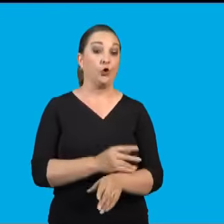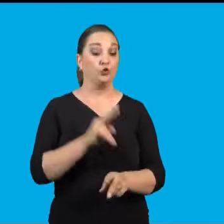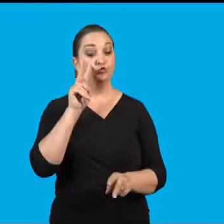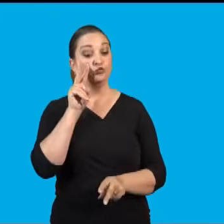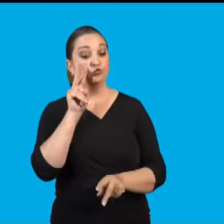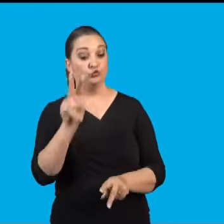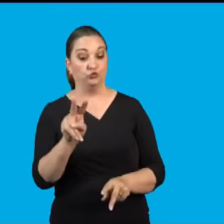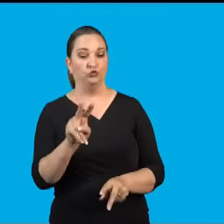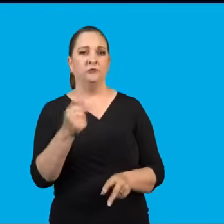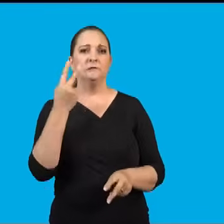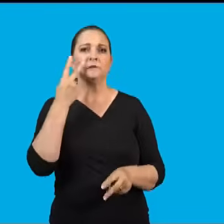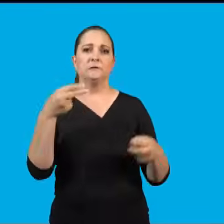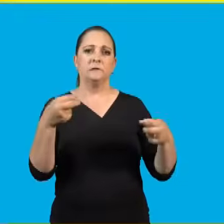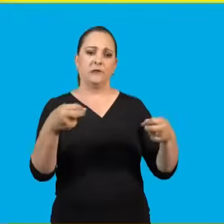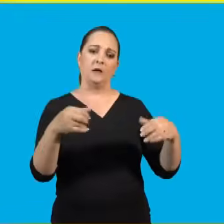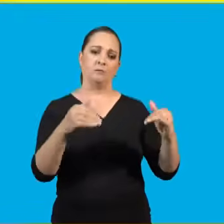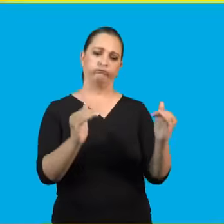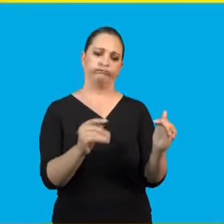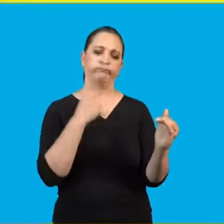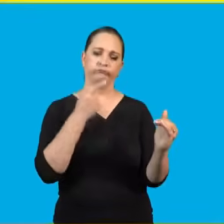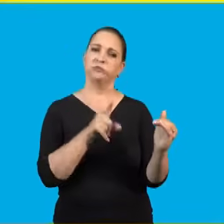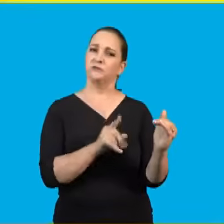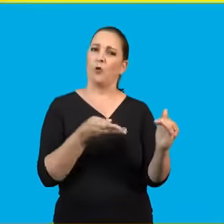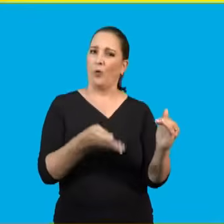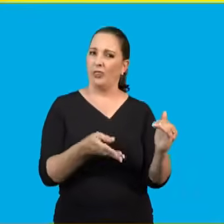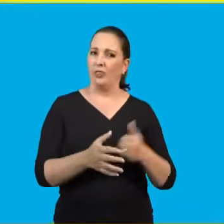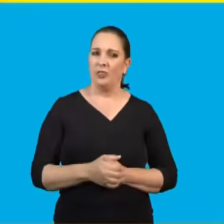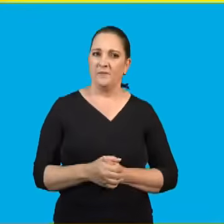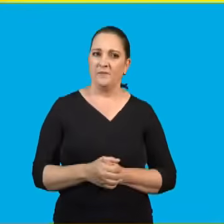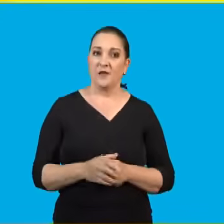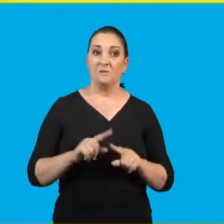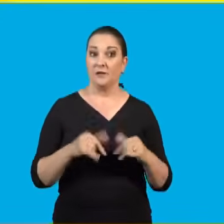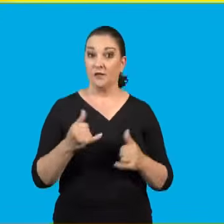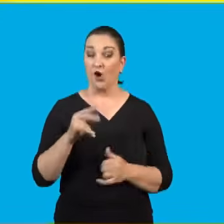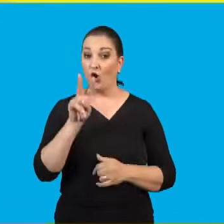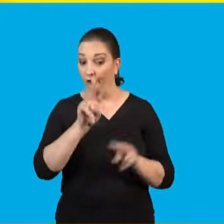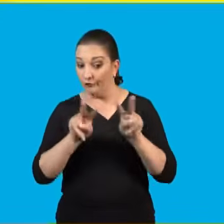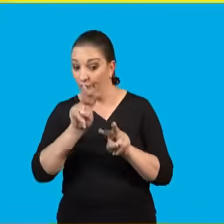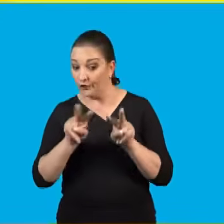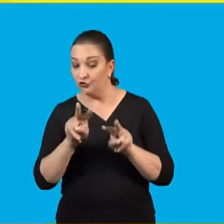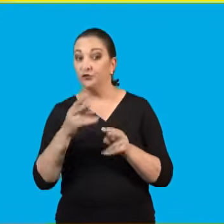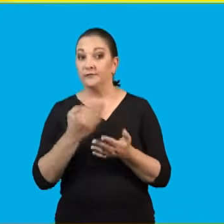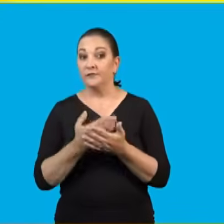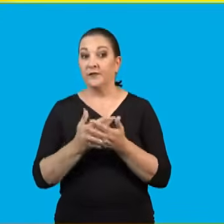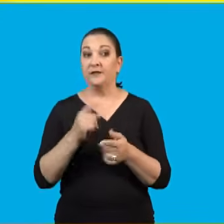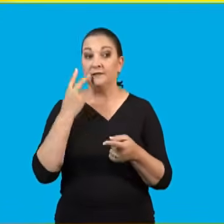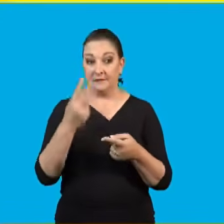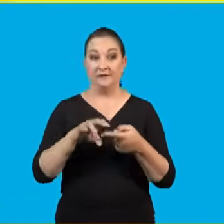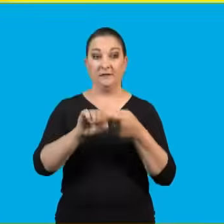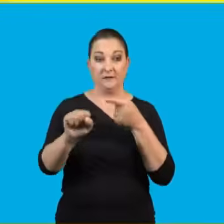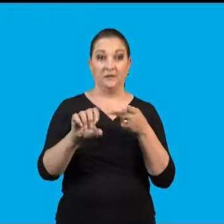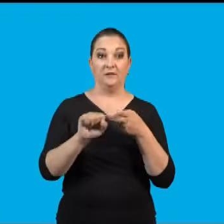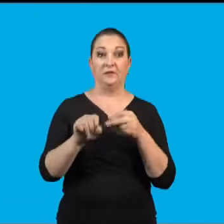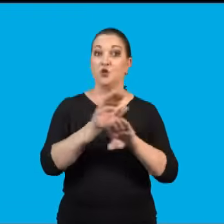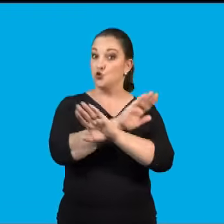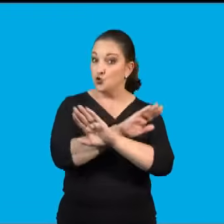at the poster, the caption tells you what the poster is about. So then don't forget to look for visual clues. So you can see there